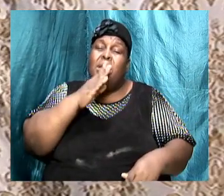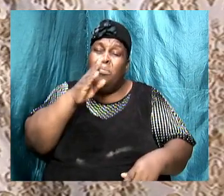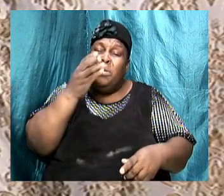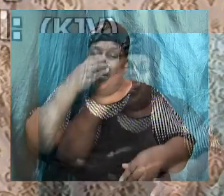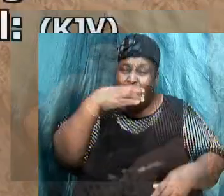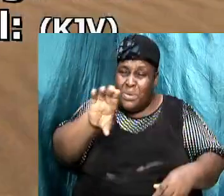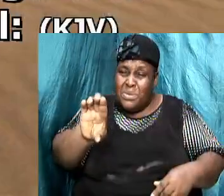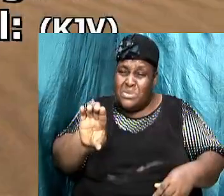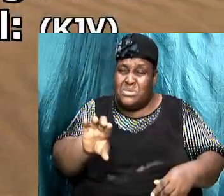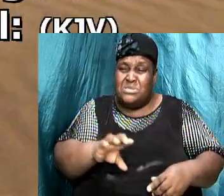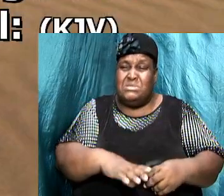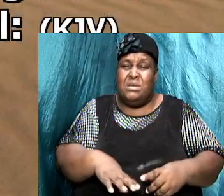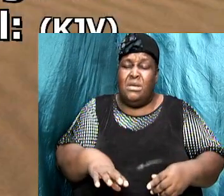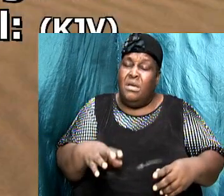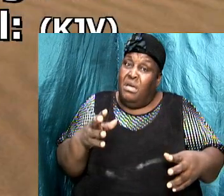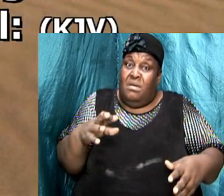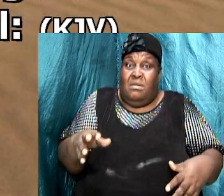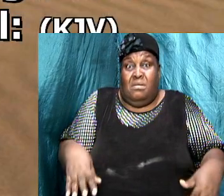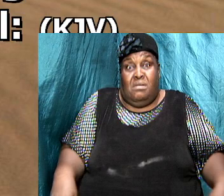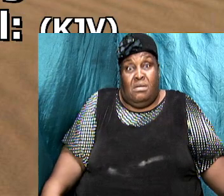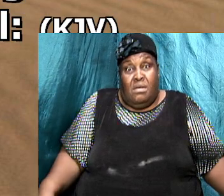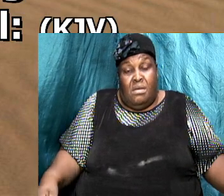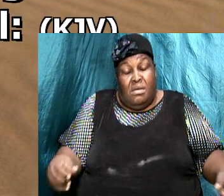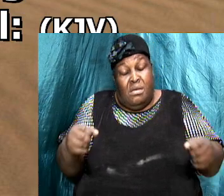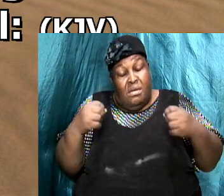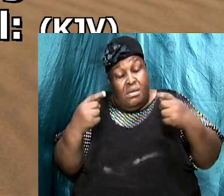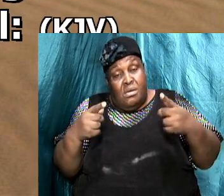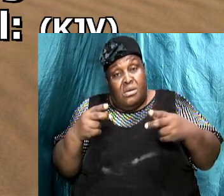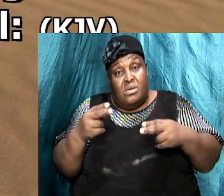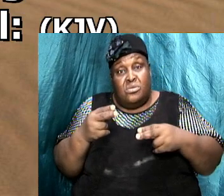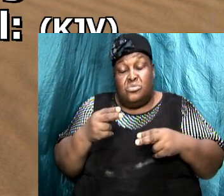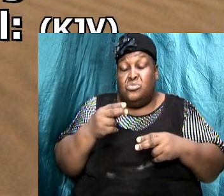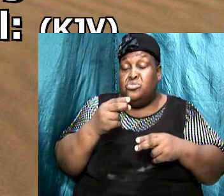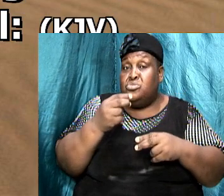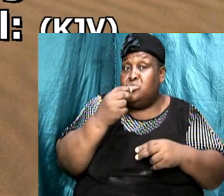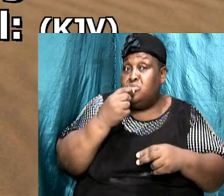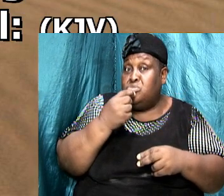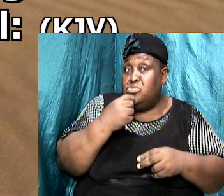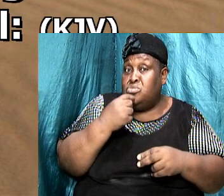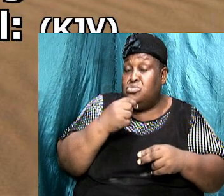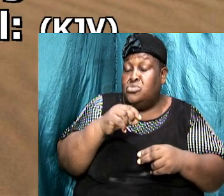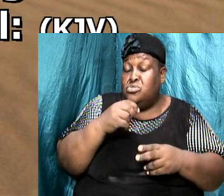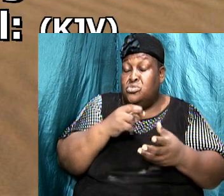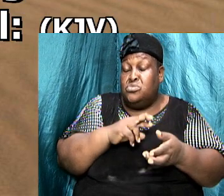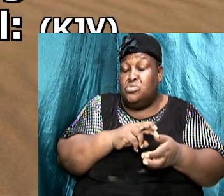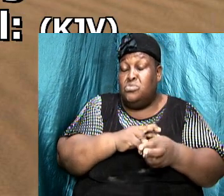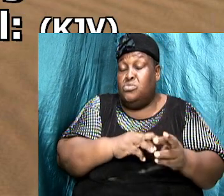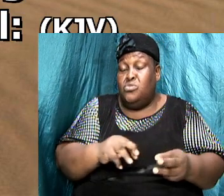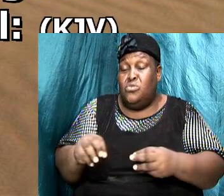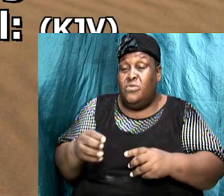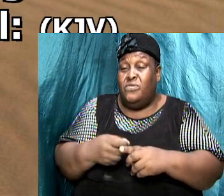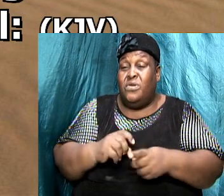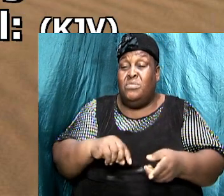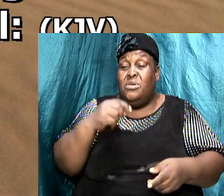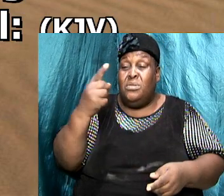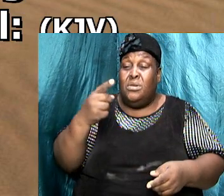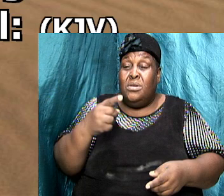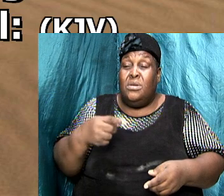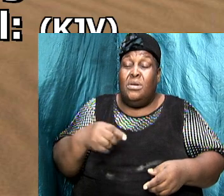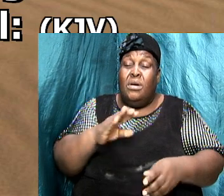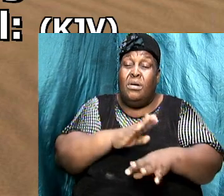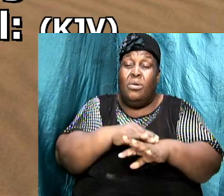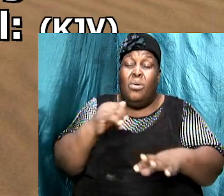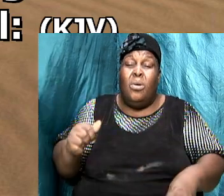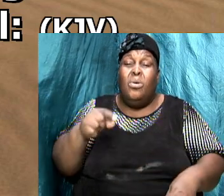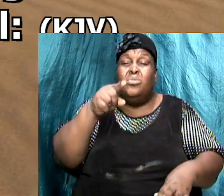said, "I marvel that you are so soon removed from him that hath called you into the grace of Christ unto another